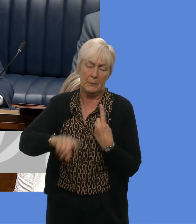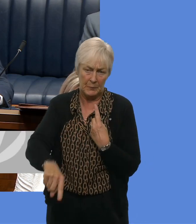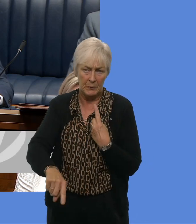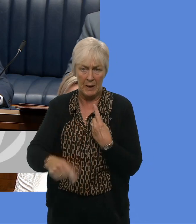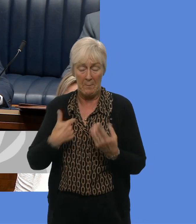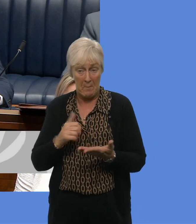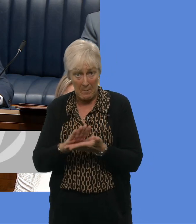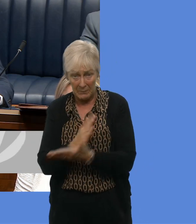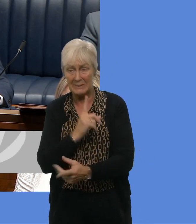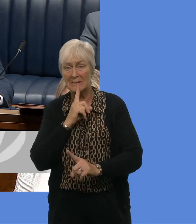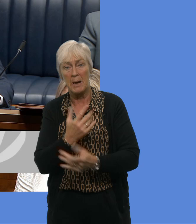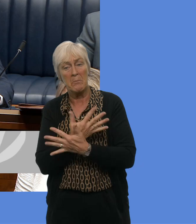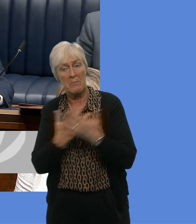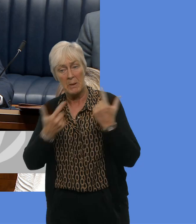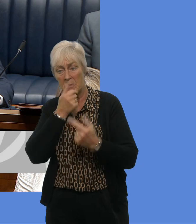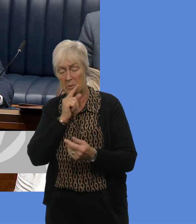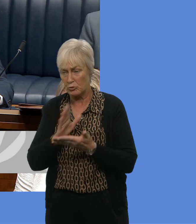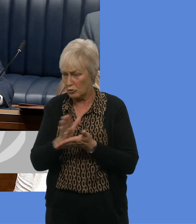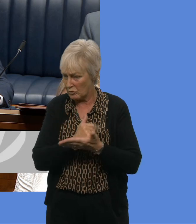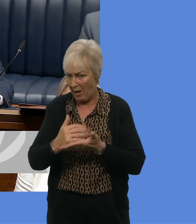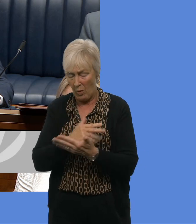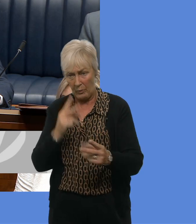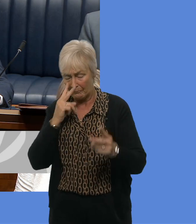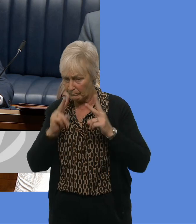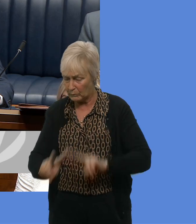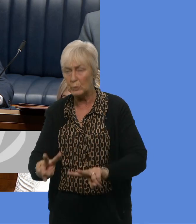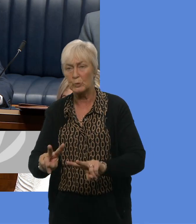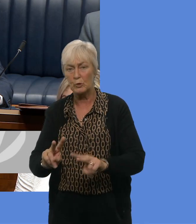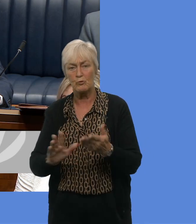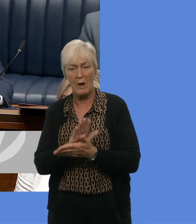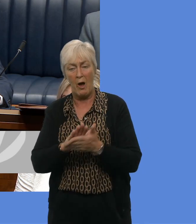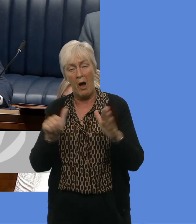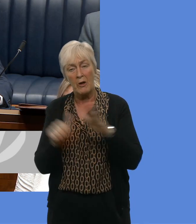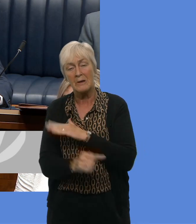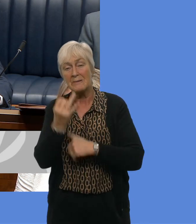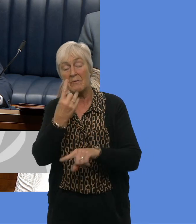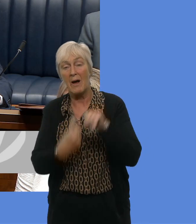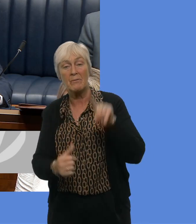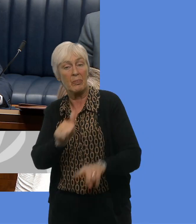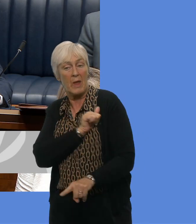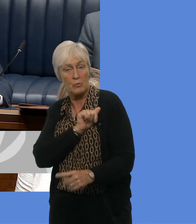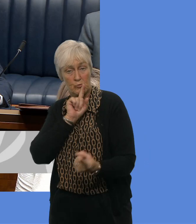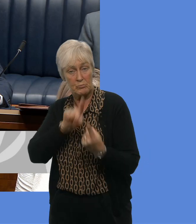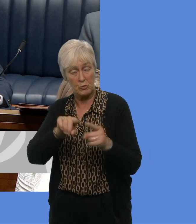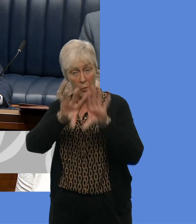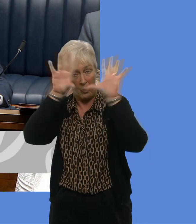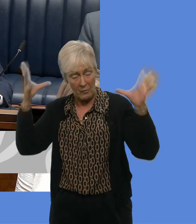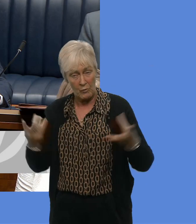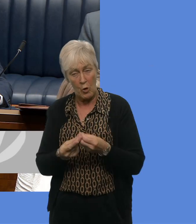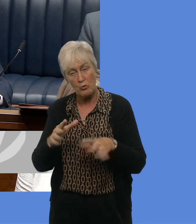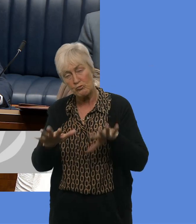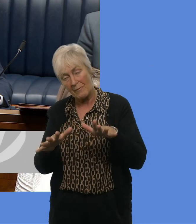to say that many people shared their views with us. There were just under 7,500 responses overall, and